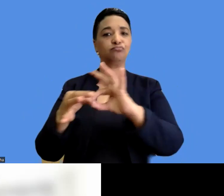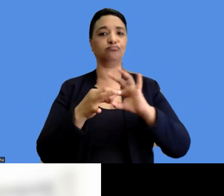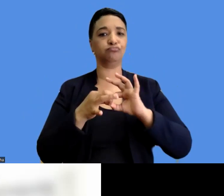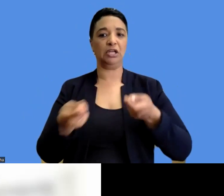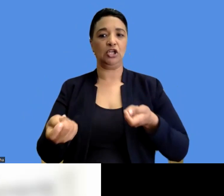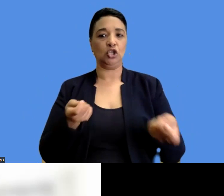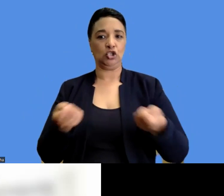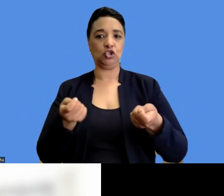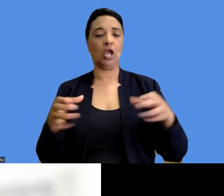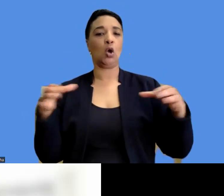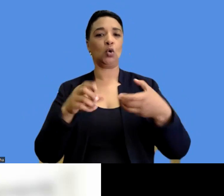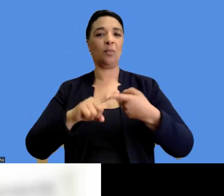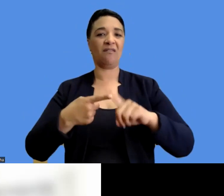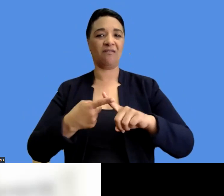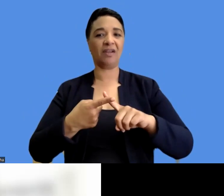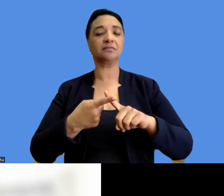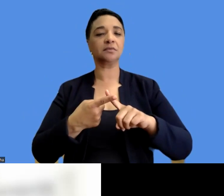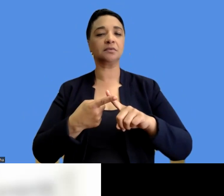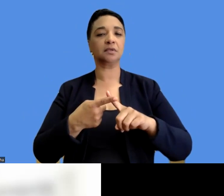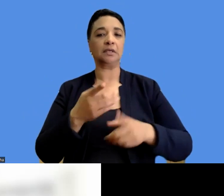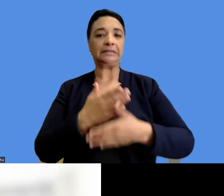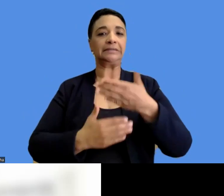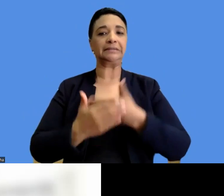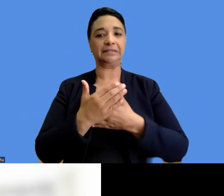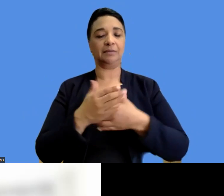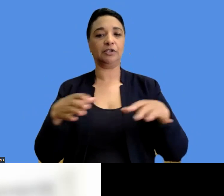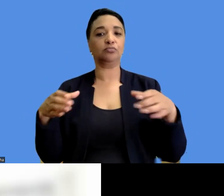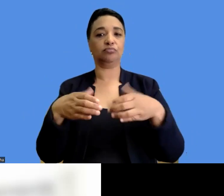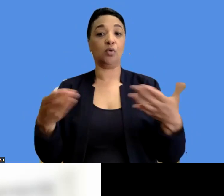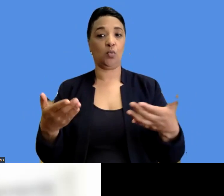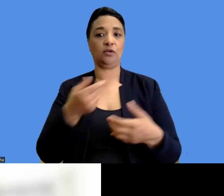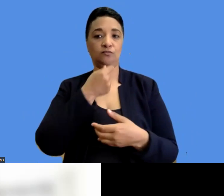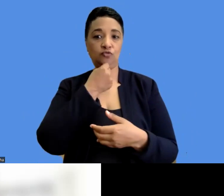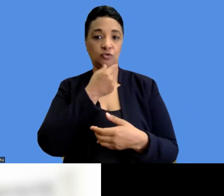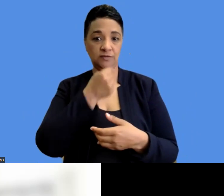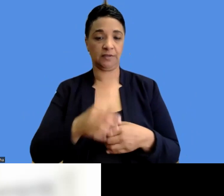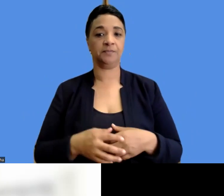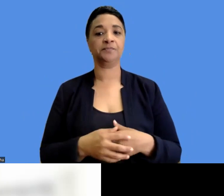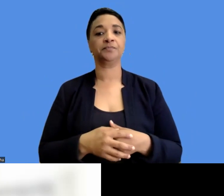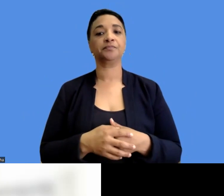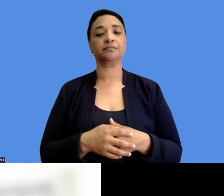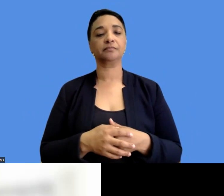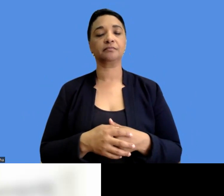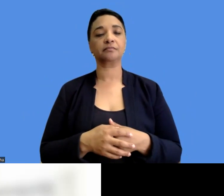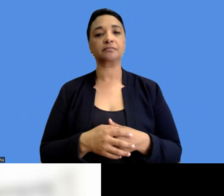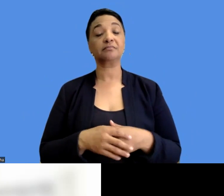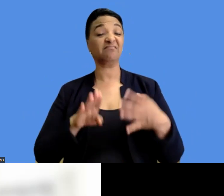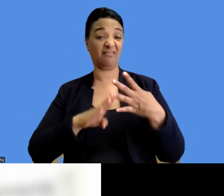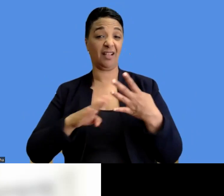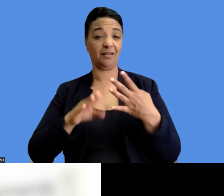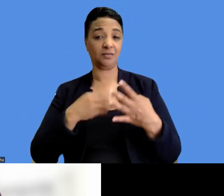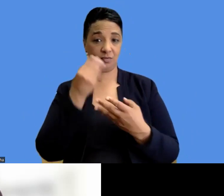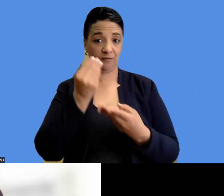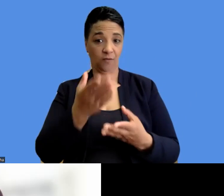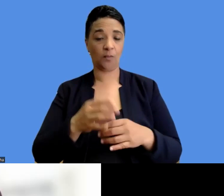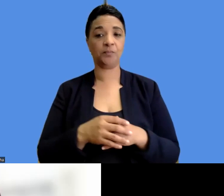lastly, to address the gaps in the current ISC coordination mechanisms that we have observed and I have just outlined, we are